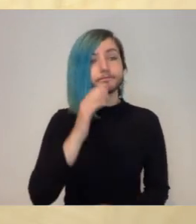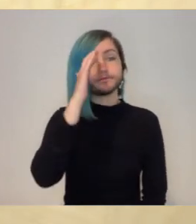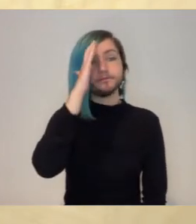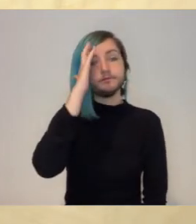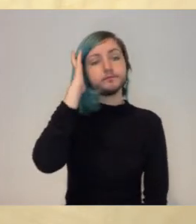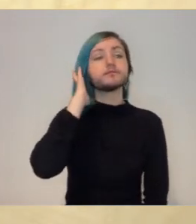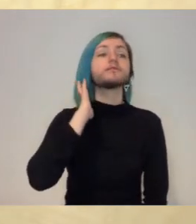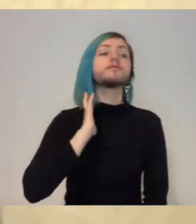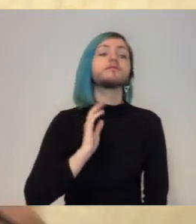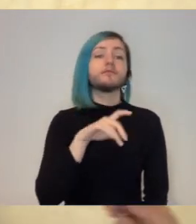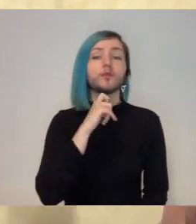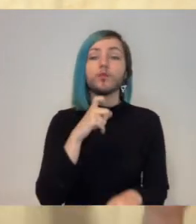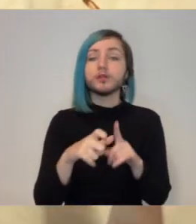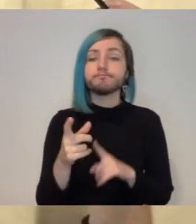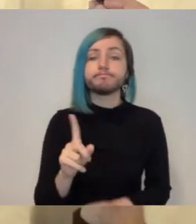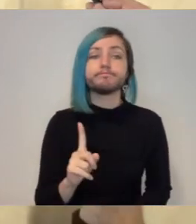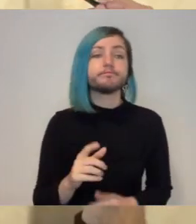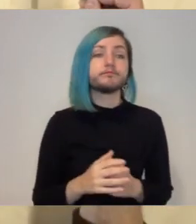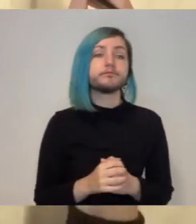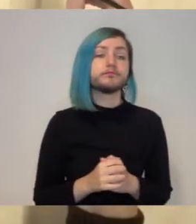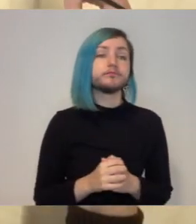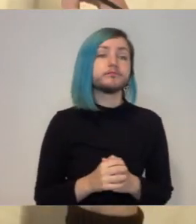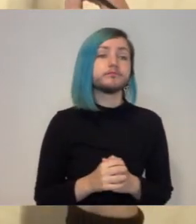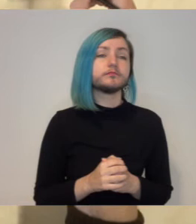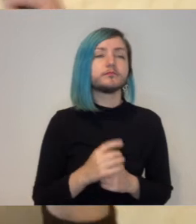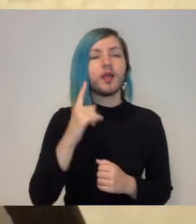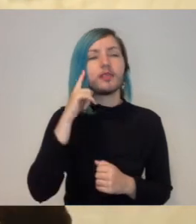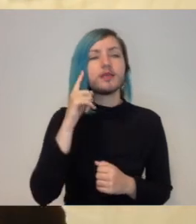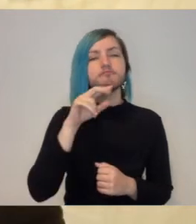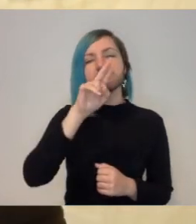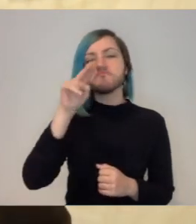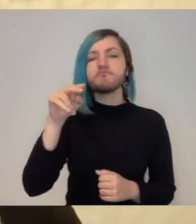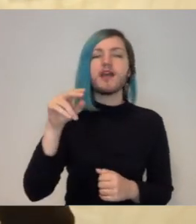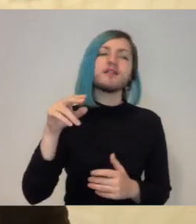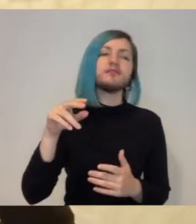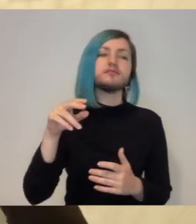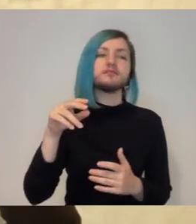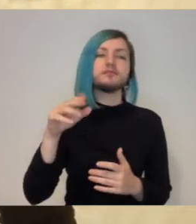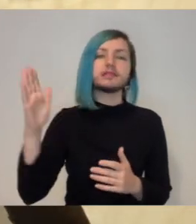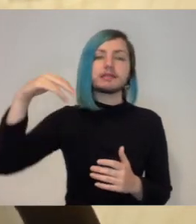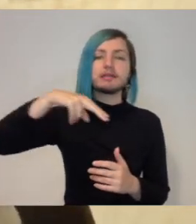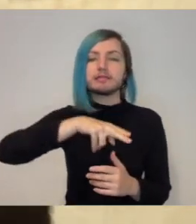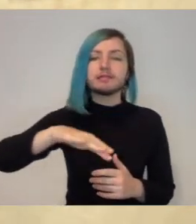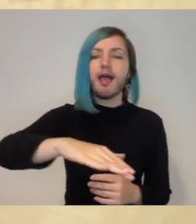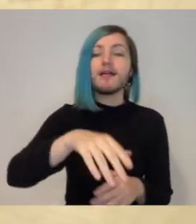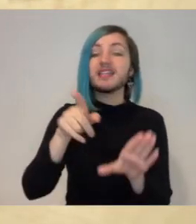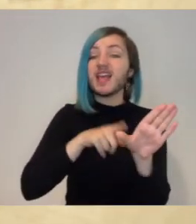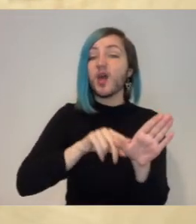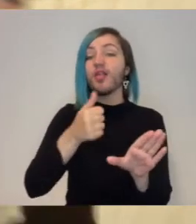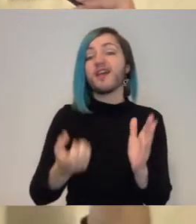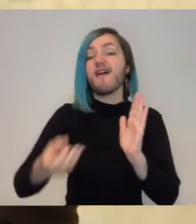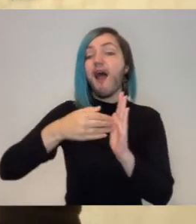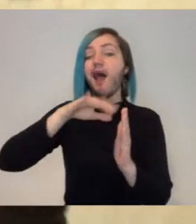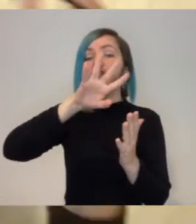And what I'm going to do is I'm going to paint, I think I'm going to paint the slide yellow and then do the stripes over the top.